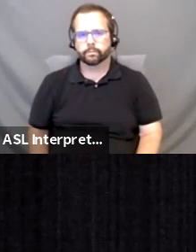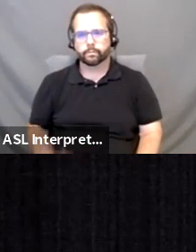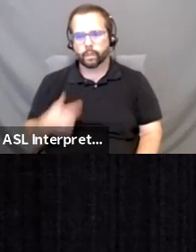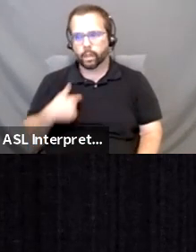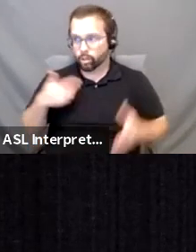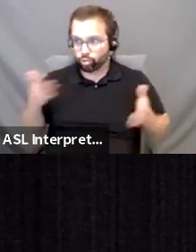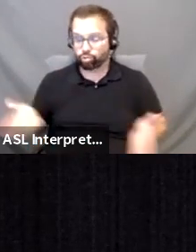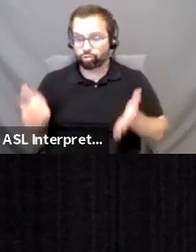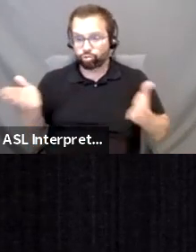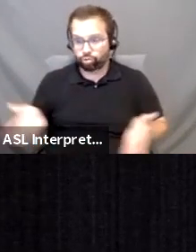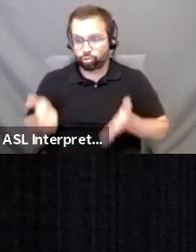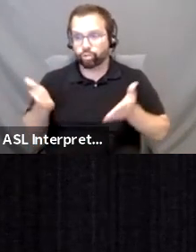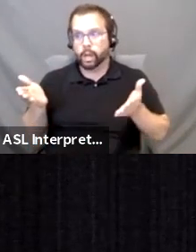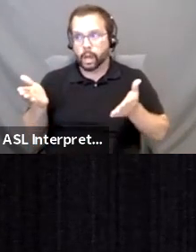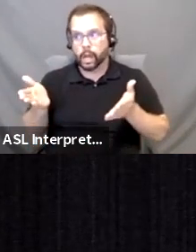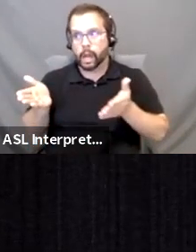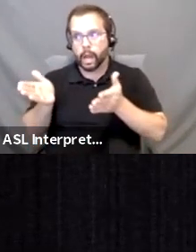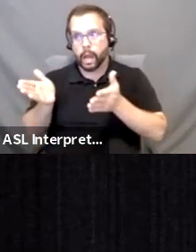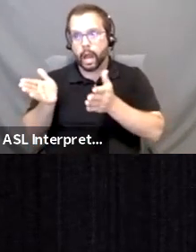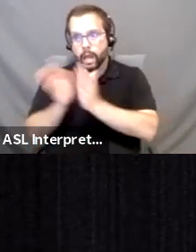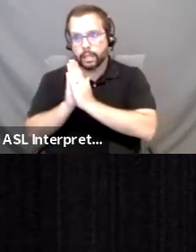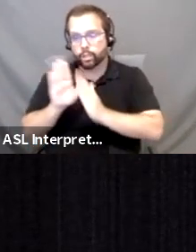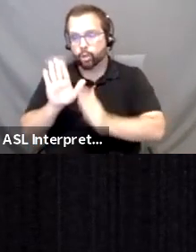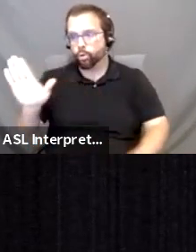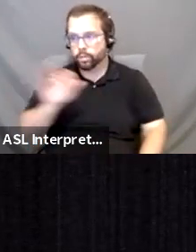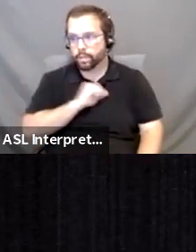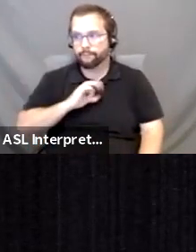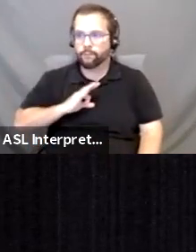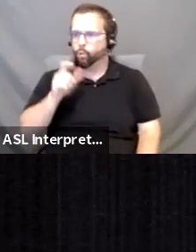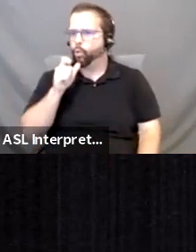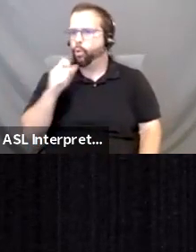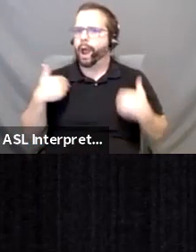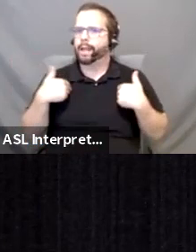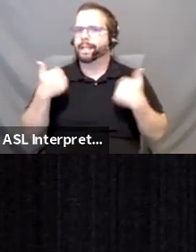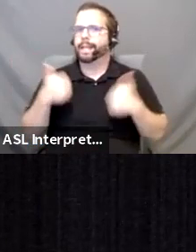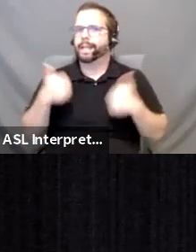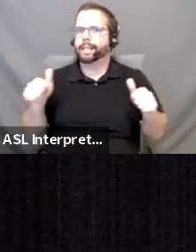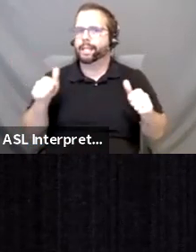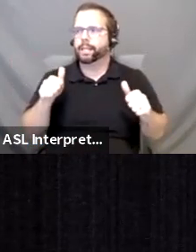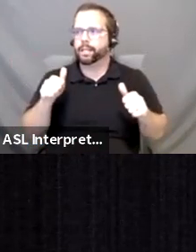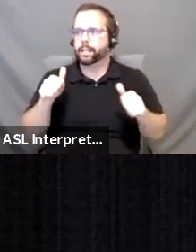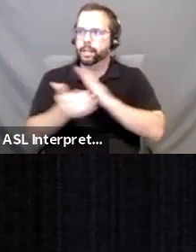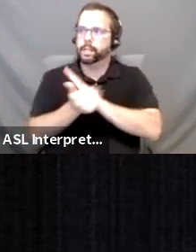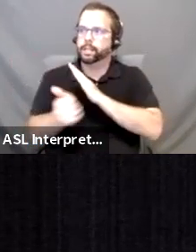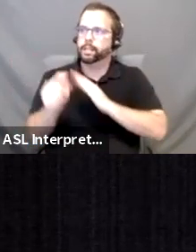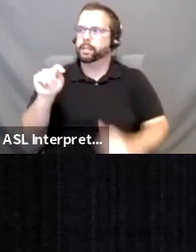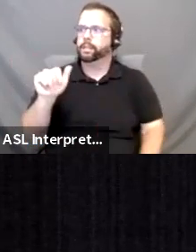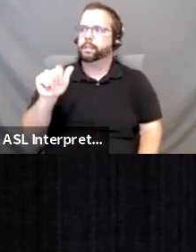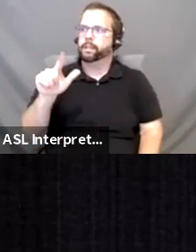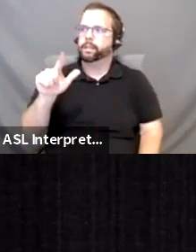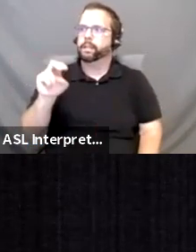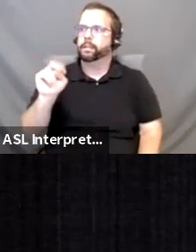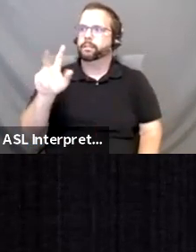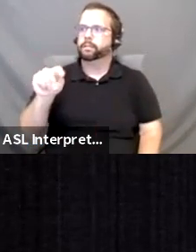asking, that's a really good point, Janine, of asking around your staff who have hidden talents that you haven't tapped into, like the IT